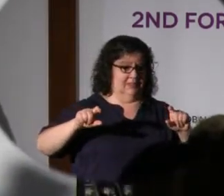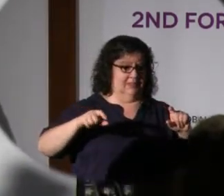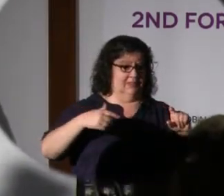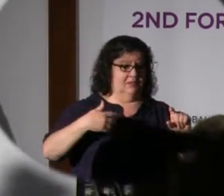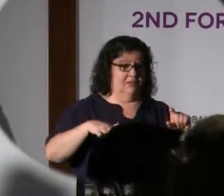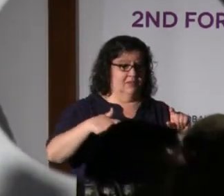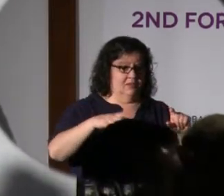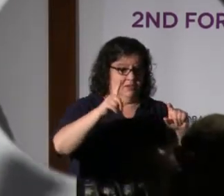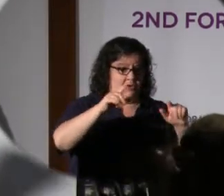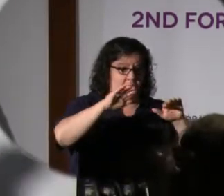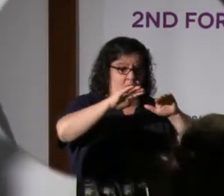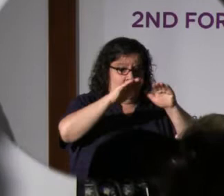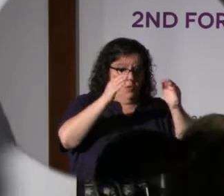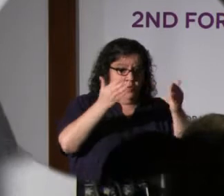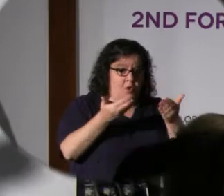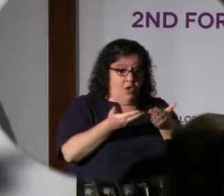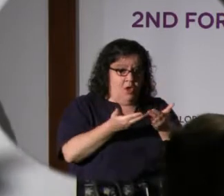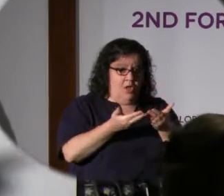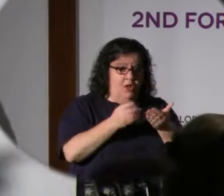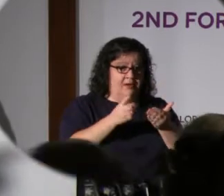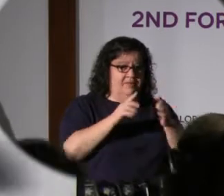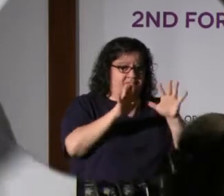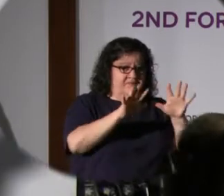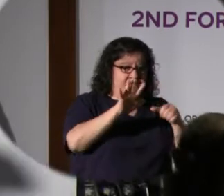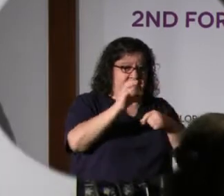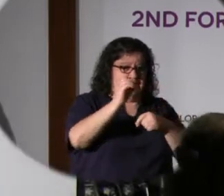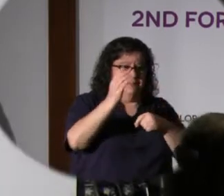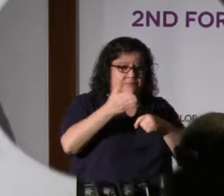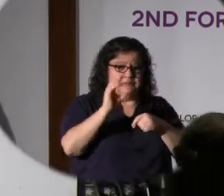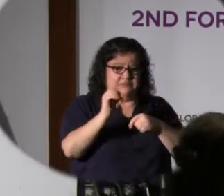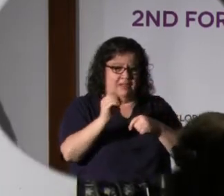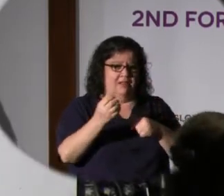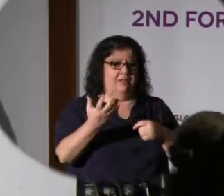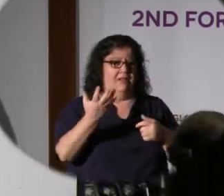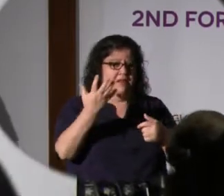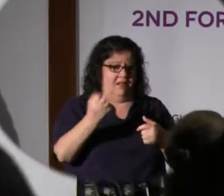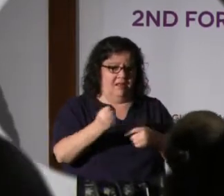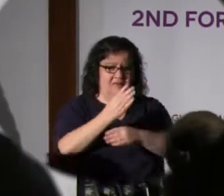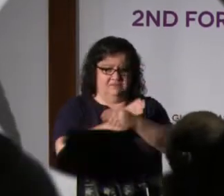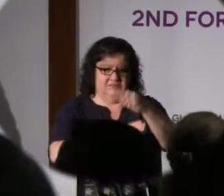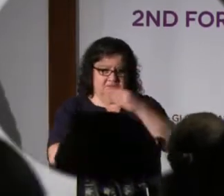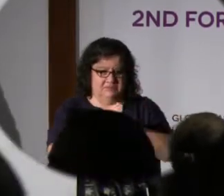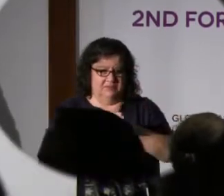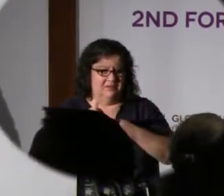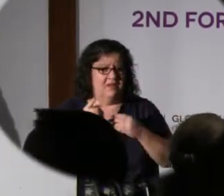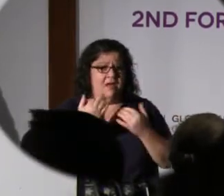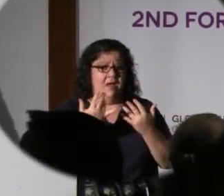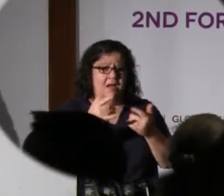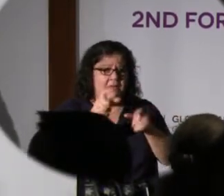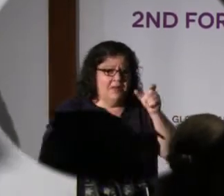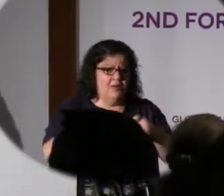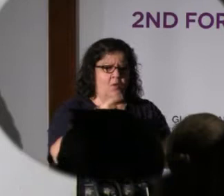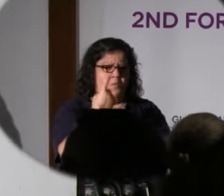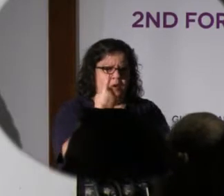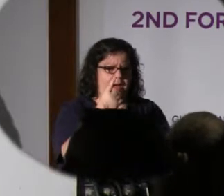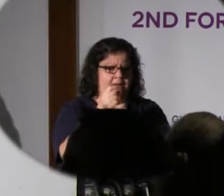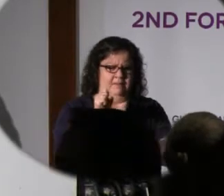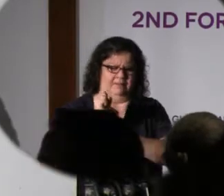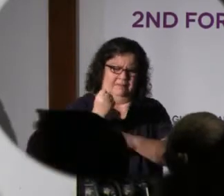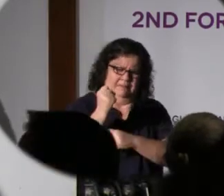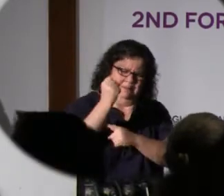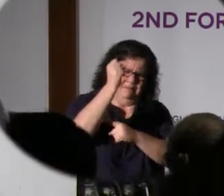1 billion men, women, and children with disabilities,